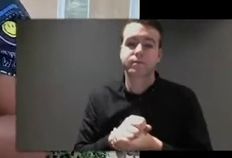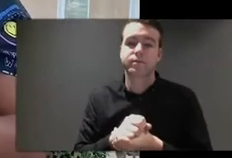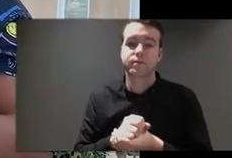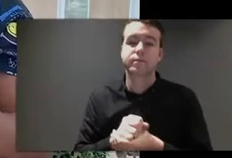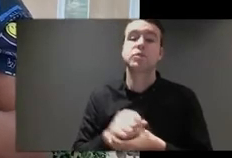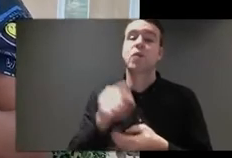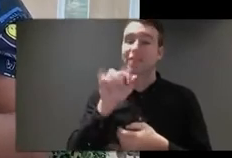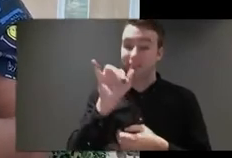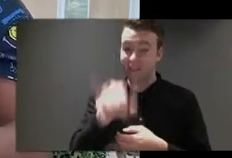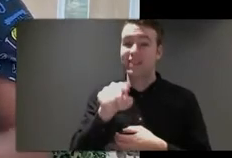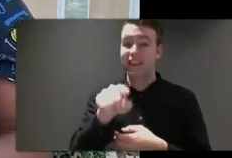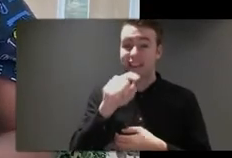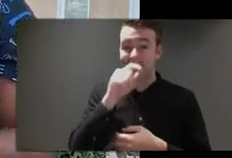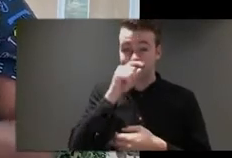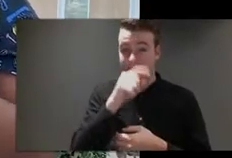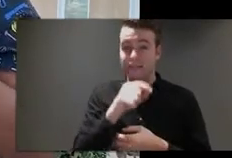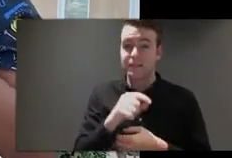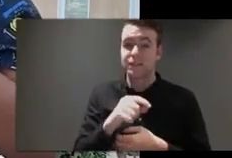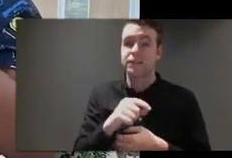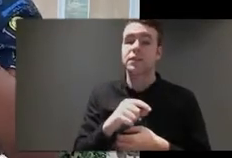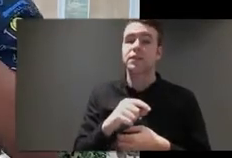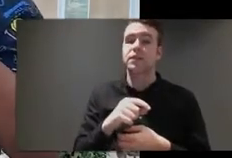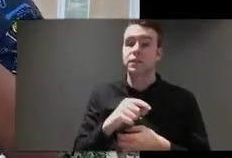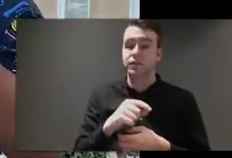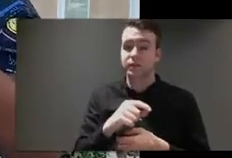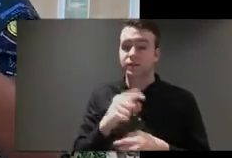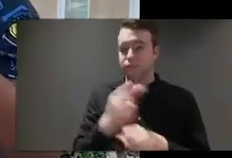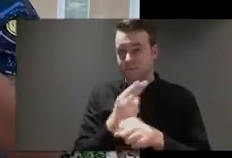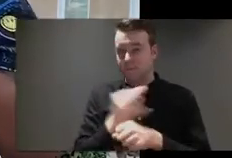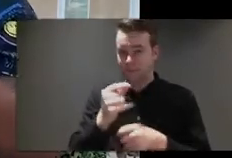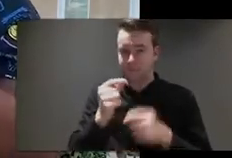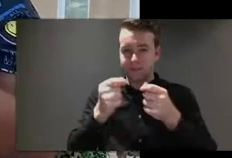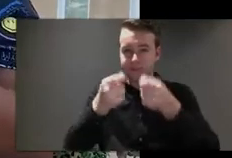So this, you put on like this.